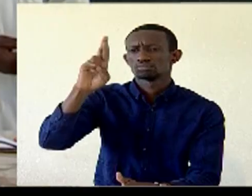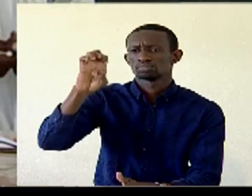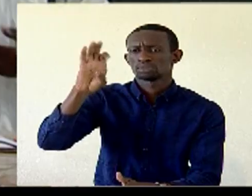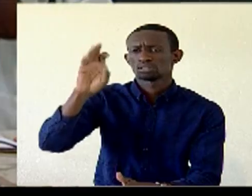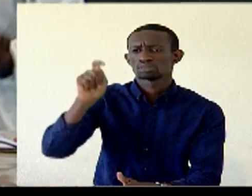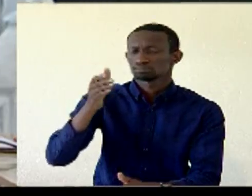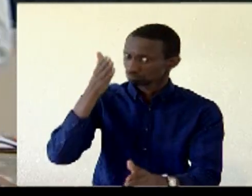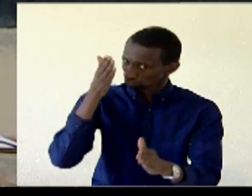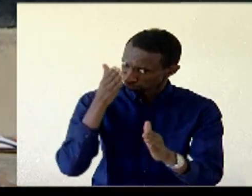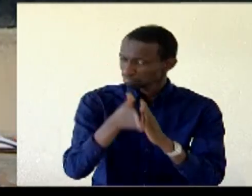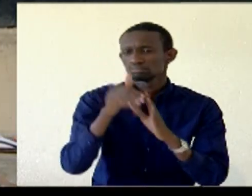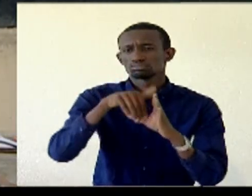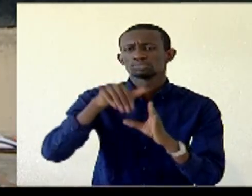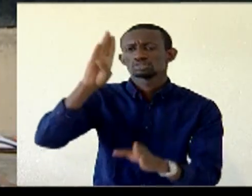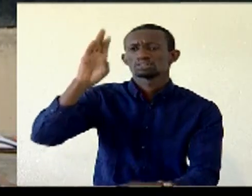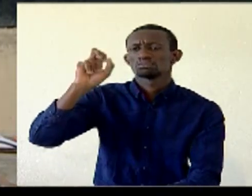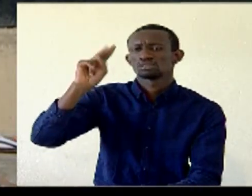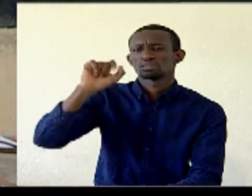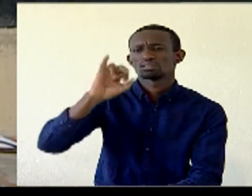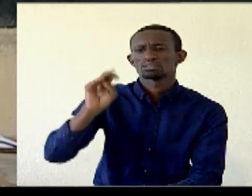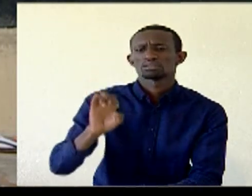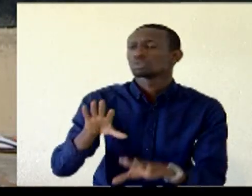ring. Or we may have